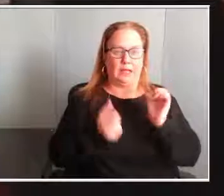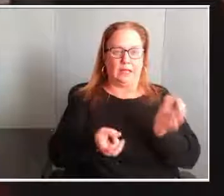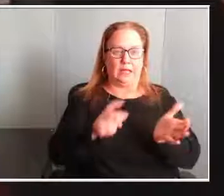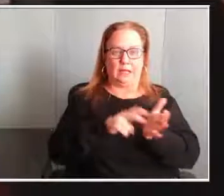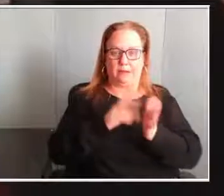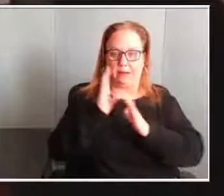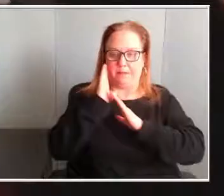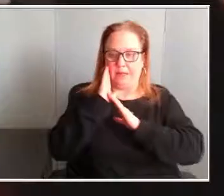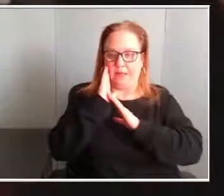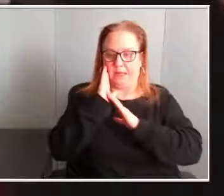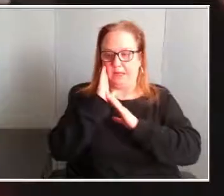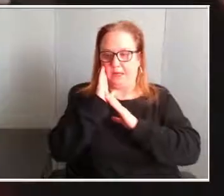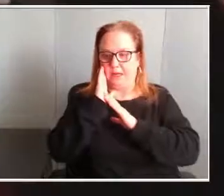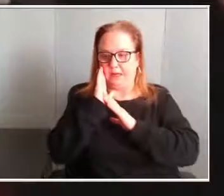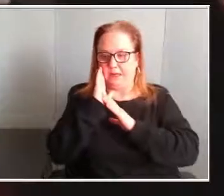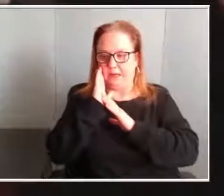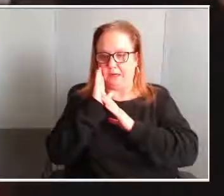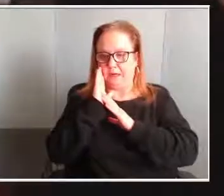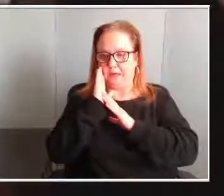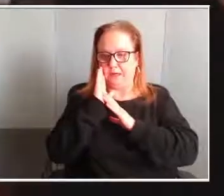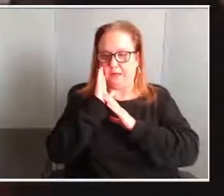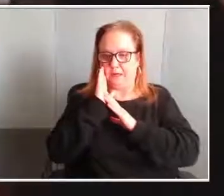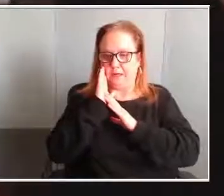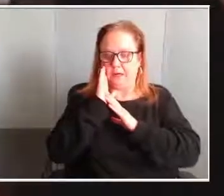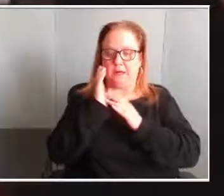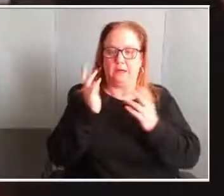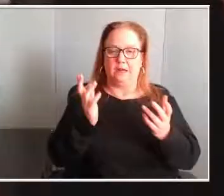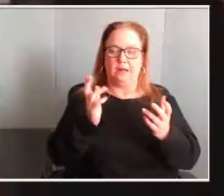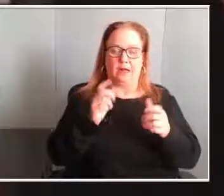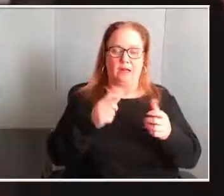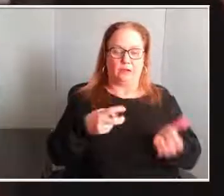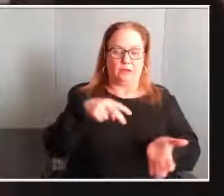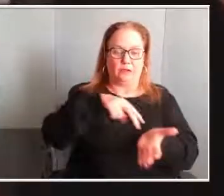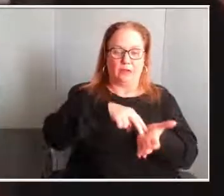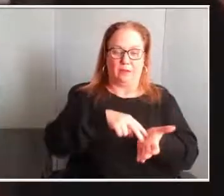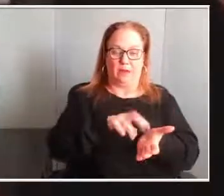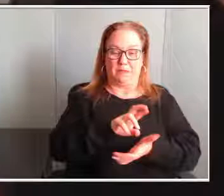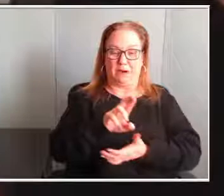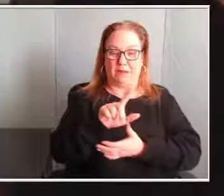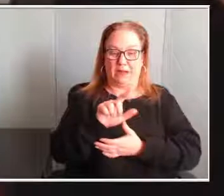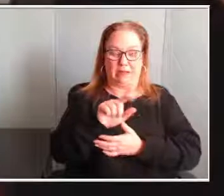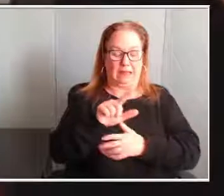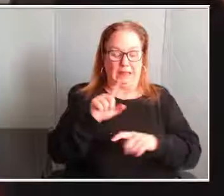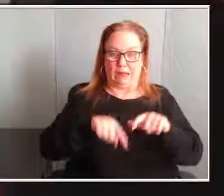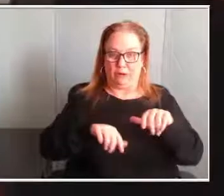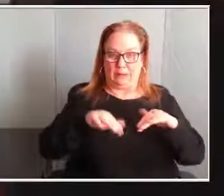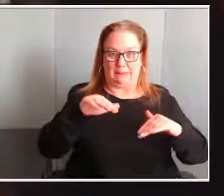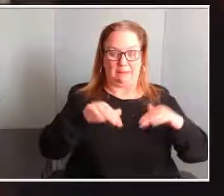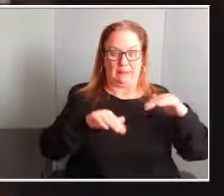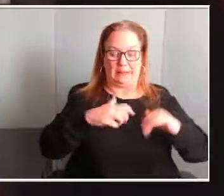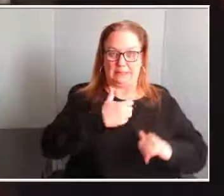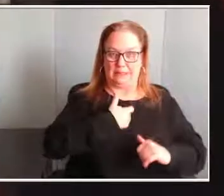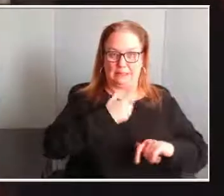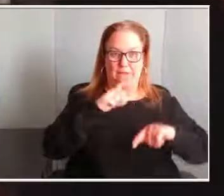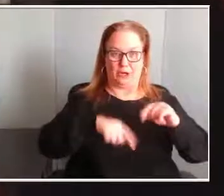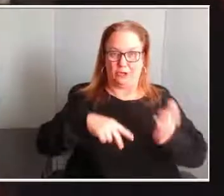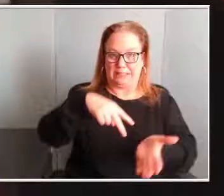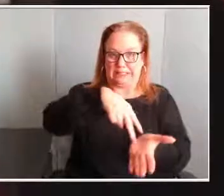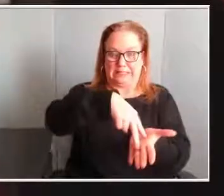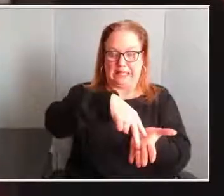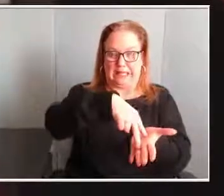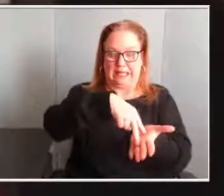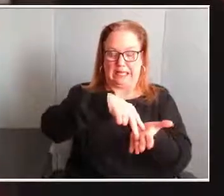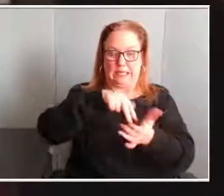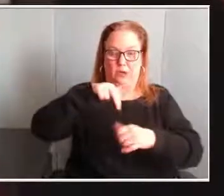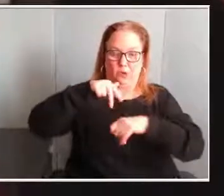bed, and I stood on my right leg, and I just couldn't get balanced to stand up to